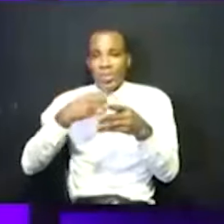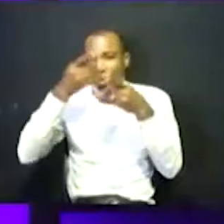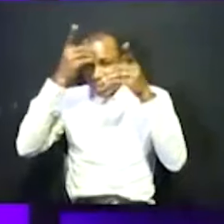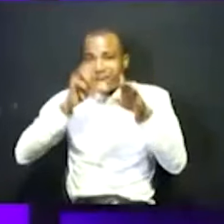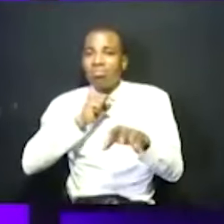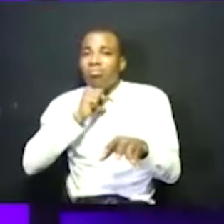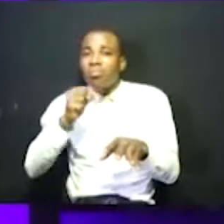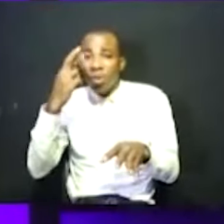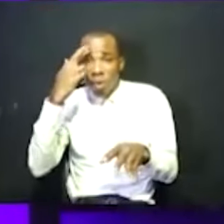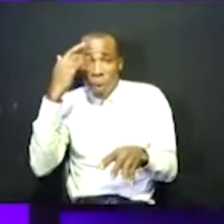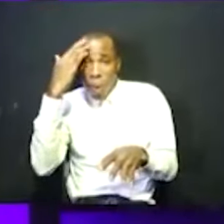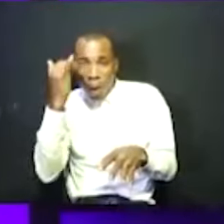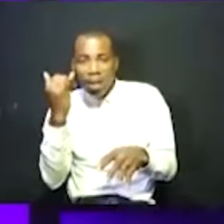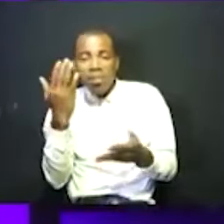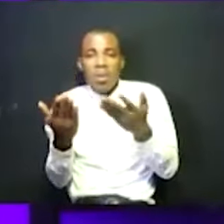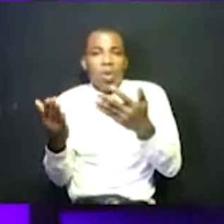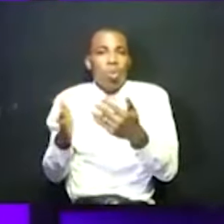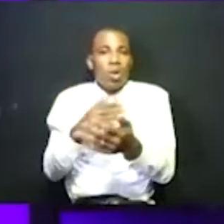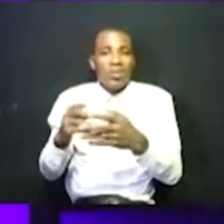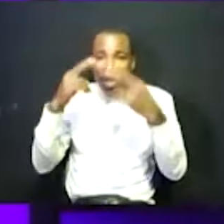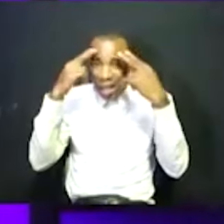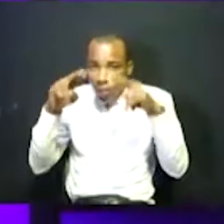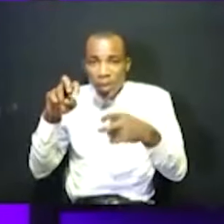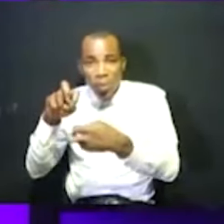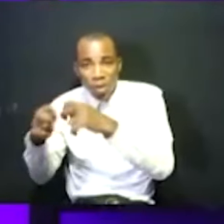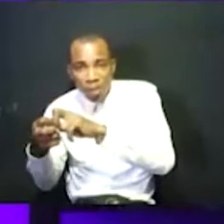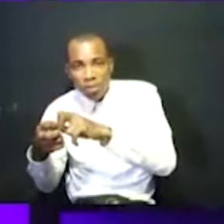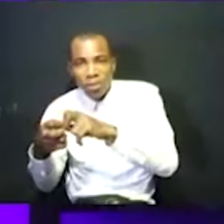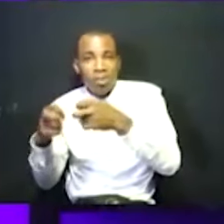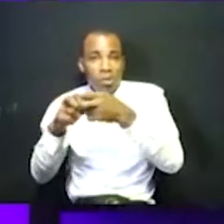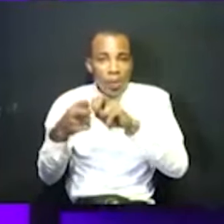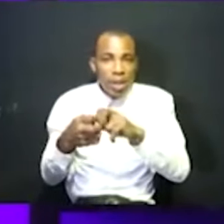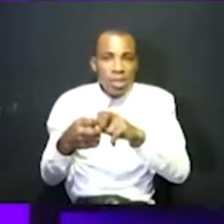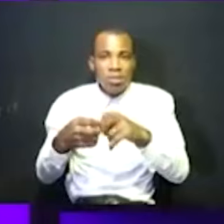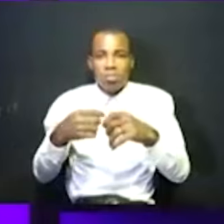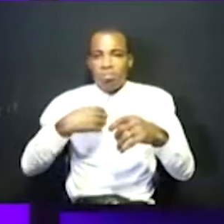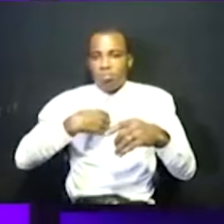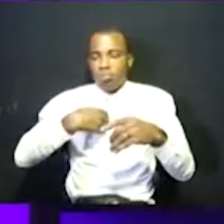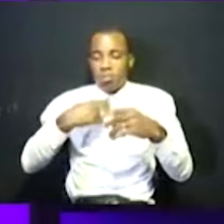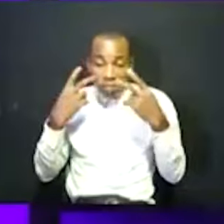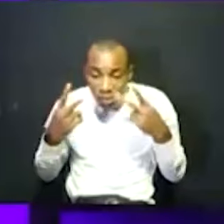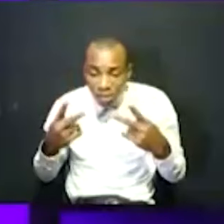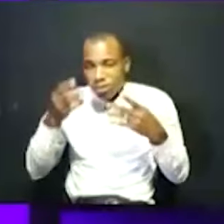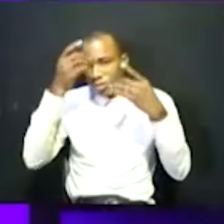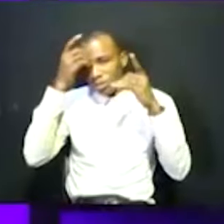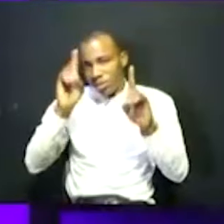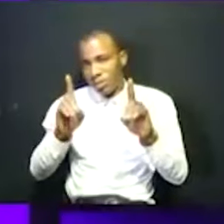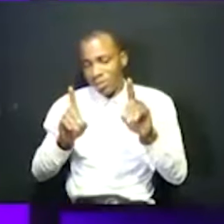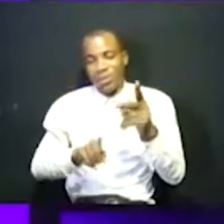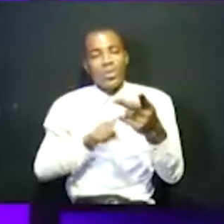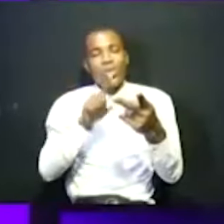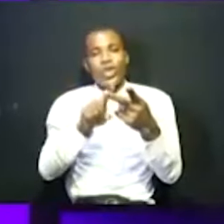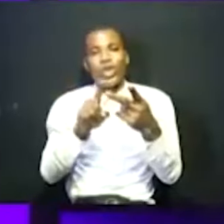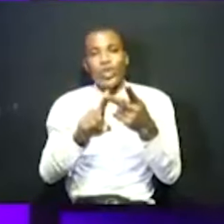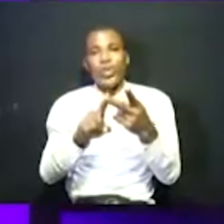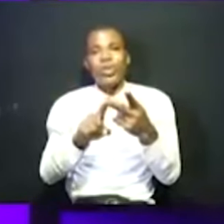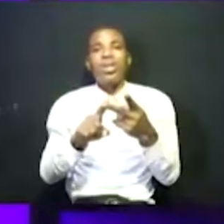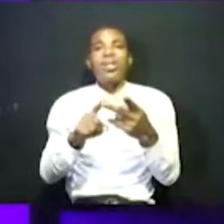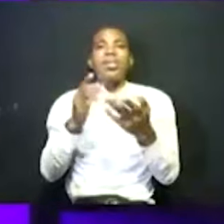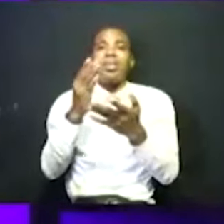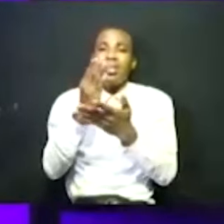mienu e boyan e mamre pii no ye tumi nya kwanya ka se we ye wo ye ho anu ye ye tumi nya no ye bebre wo noma bebre ho.